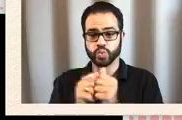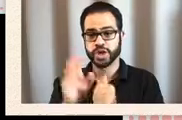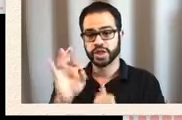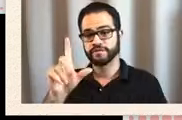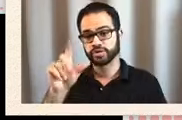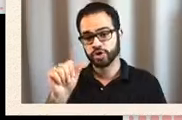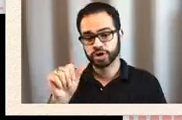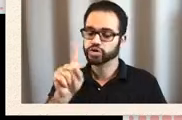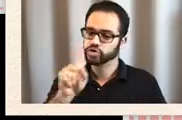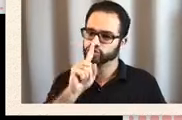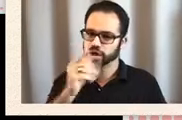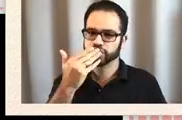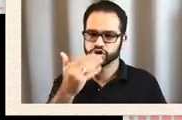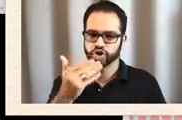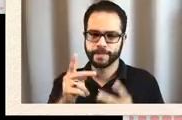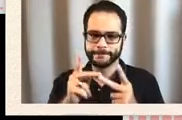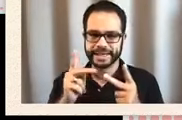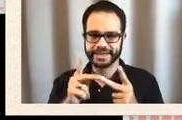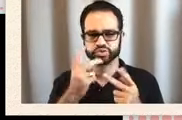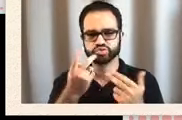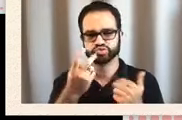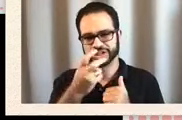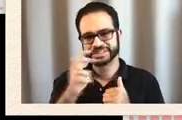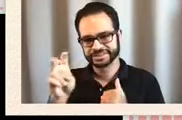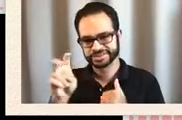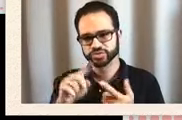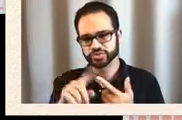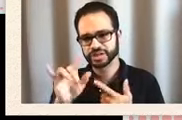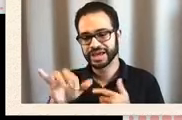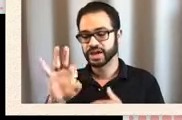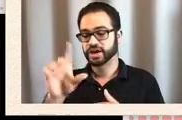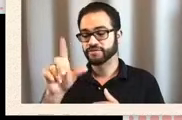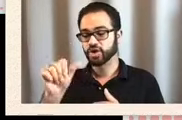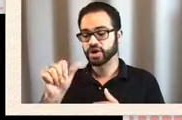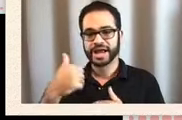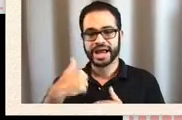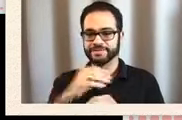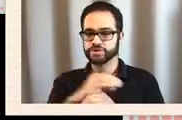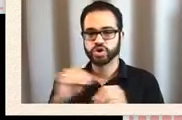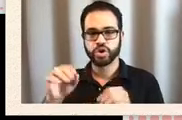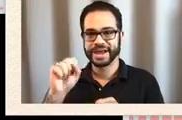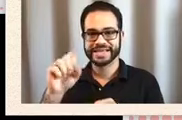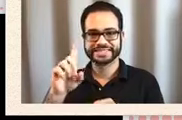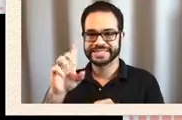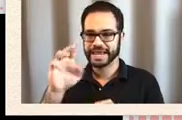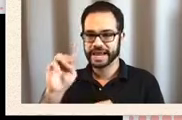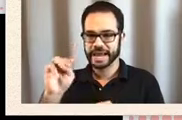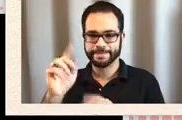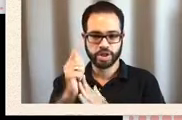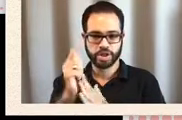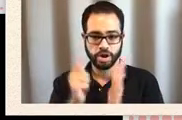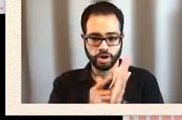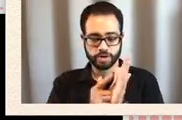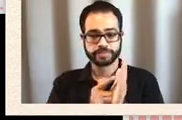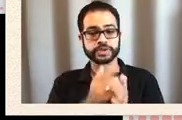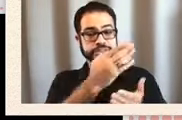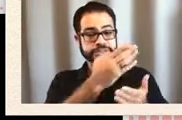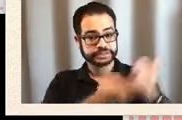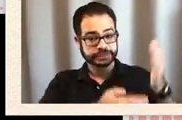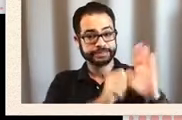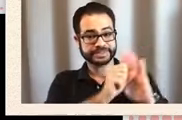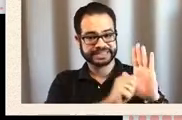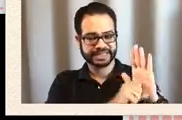kind of pivot to this. In Florida, we don't have a supported decision-making law. So some states, there's actually 9 states in the United States,